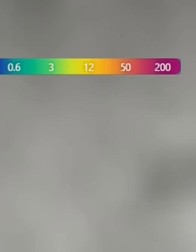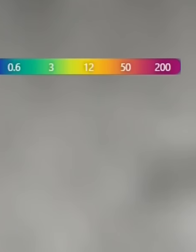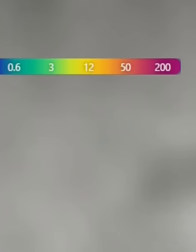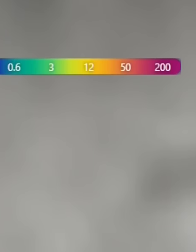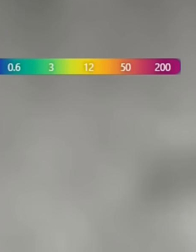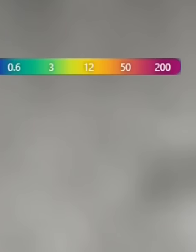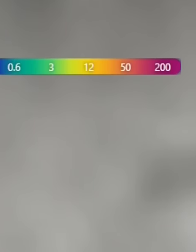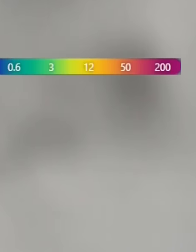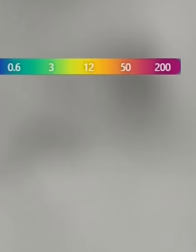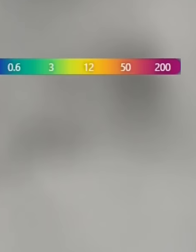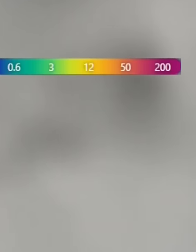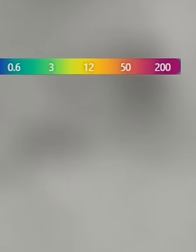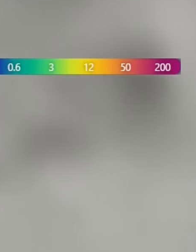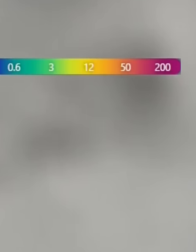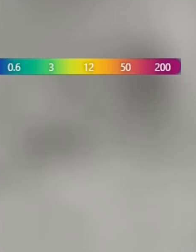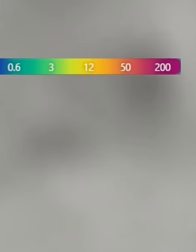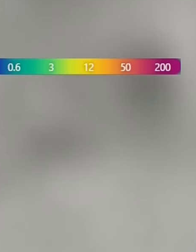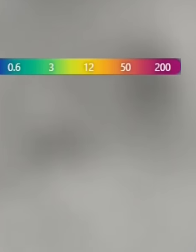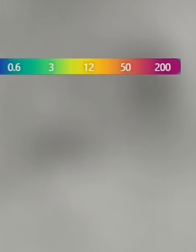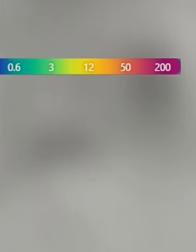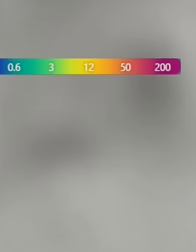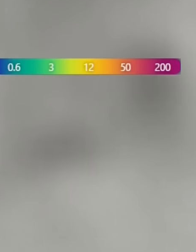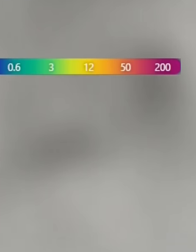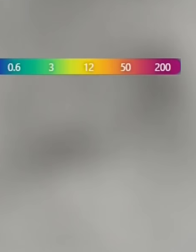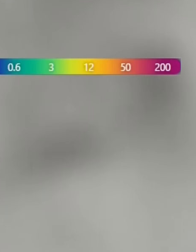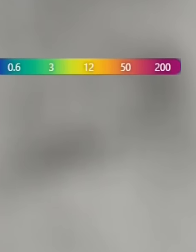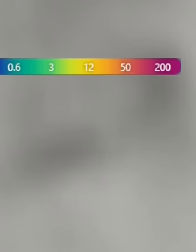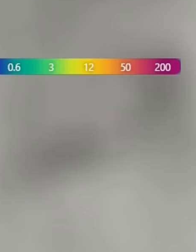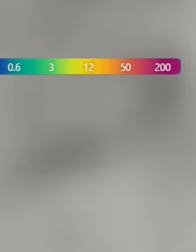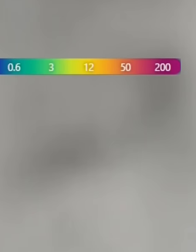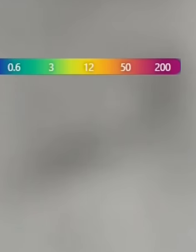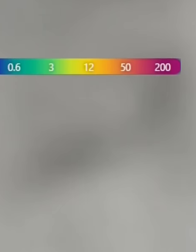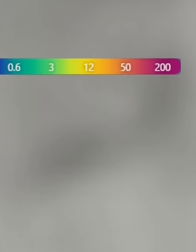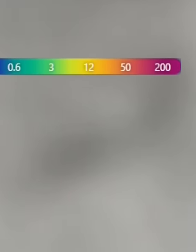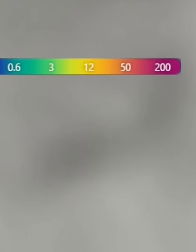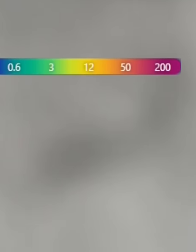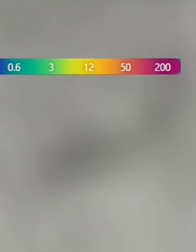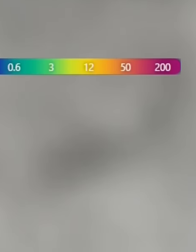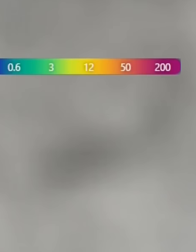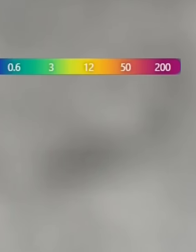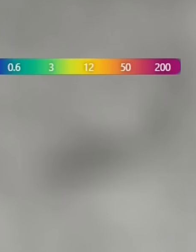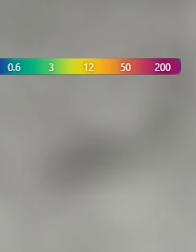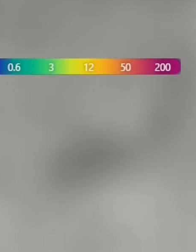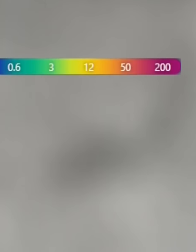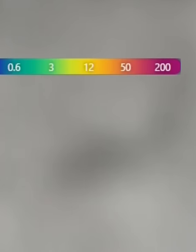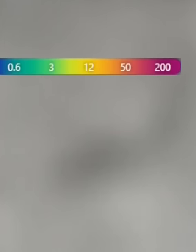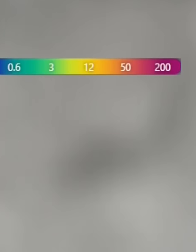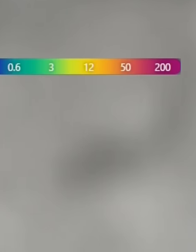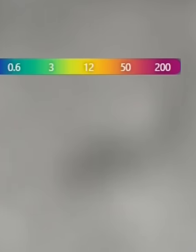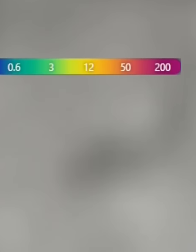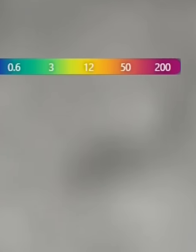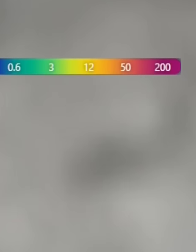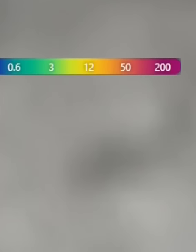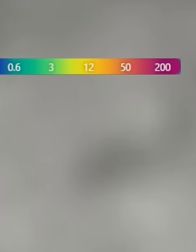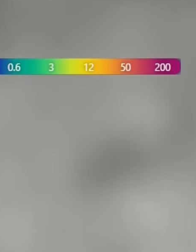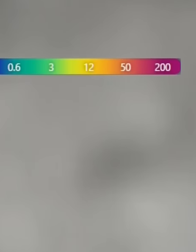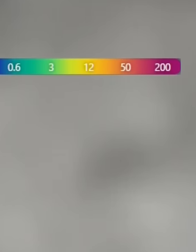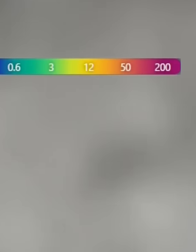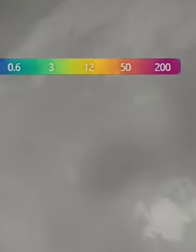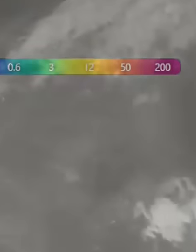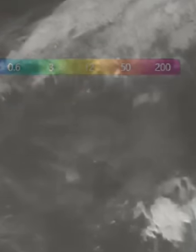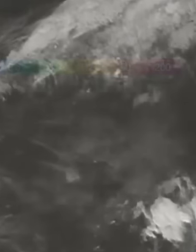a very slight chance of some isolated thunderstorms. We already are seeing those clouds moving across the island.